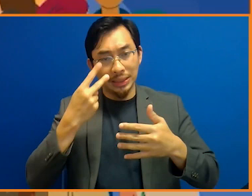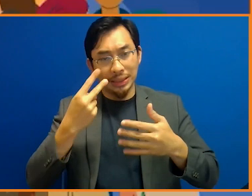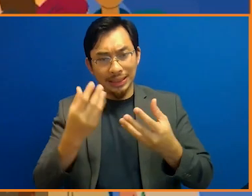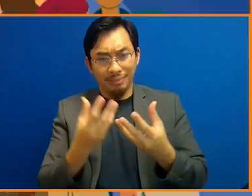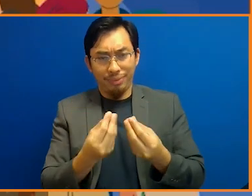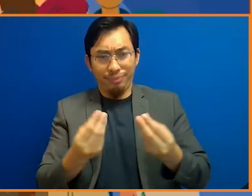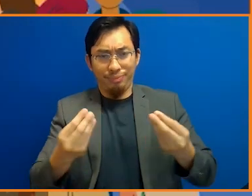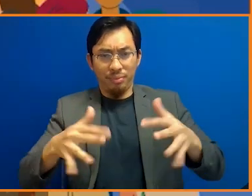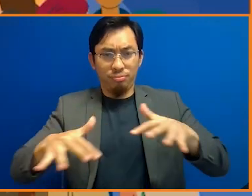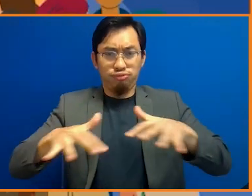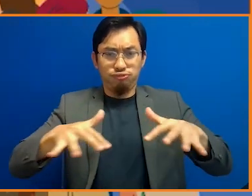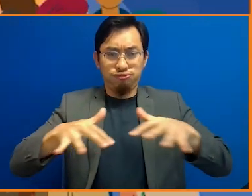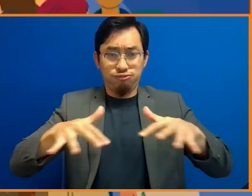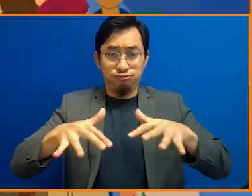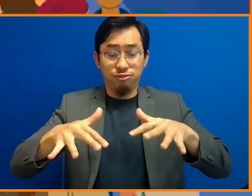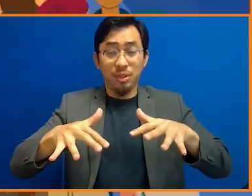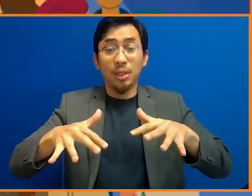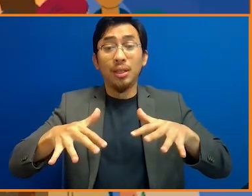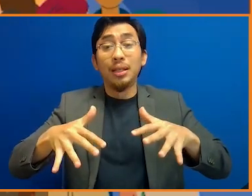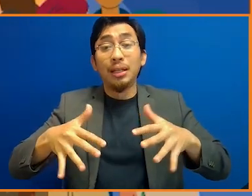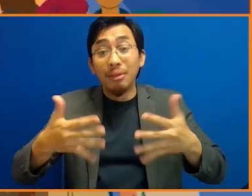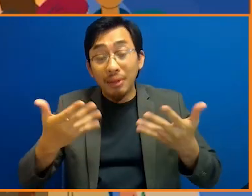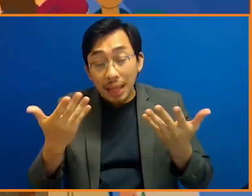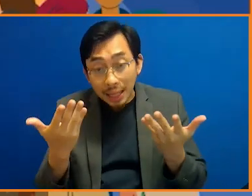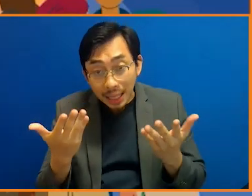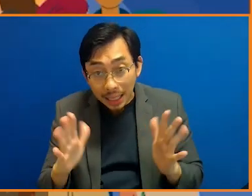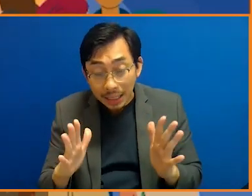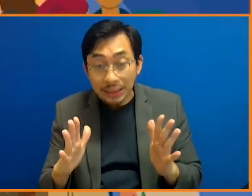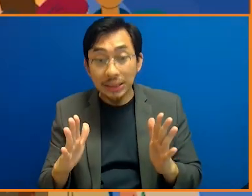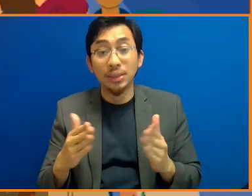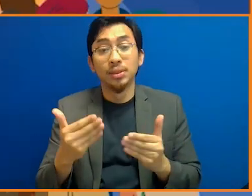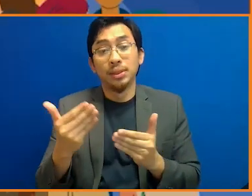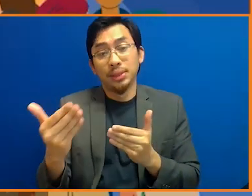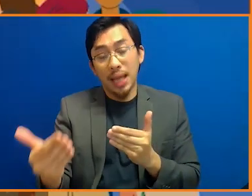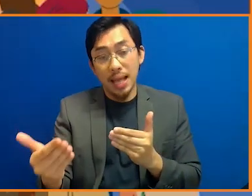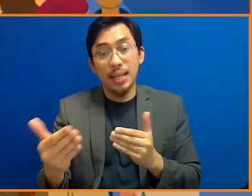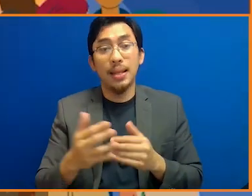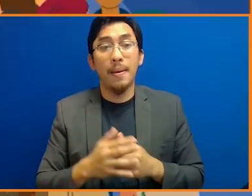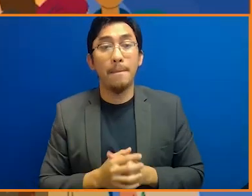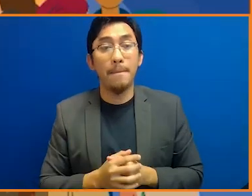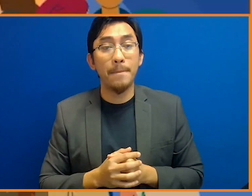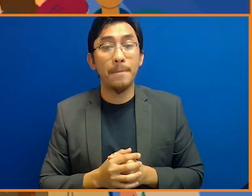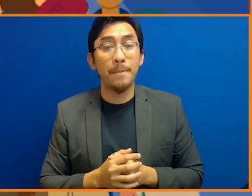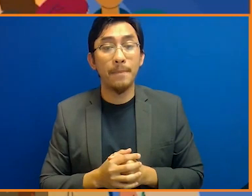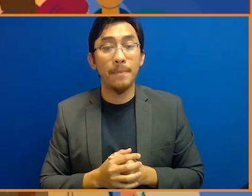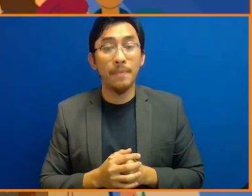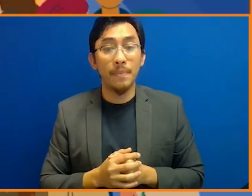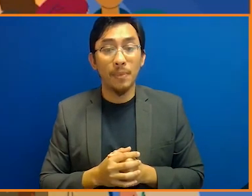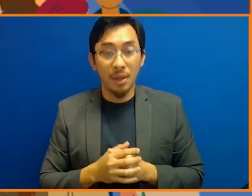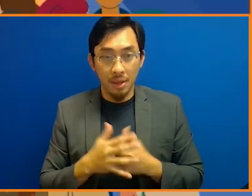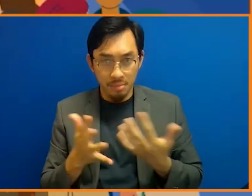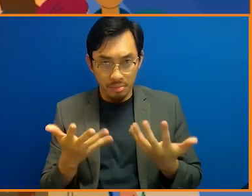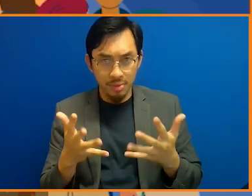So we assume many earthquake parameters, and then we